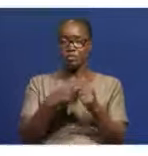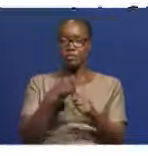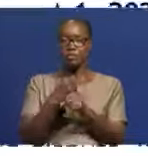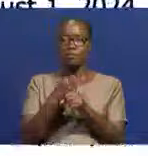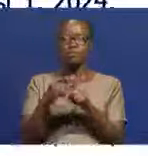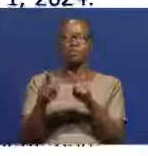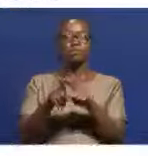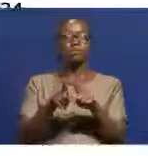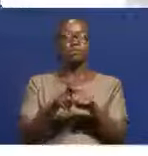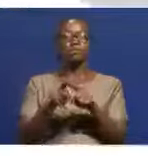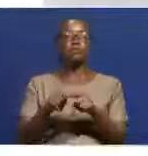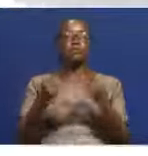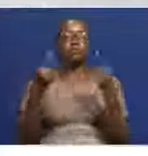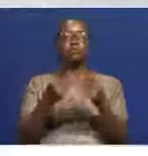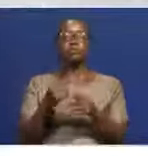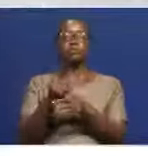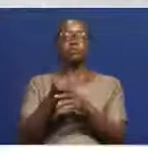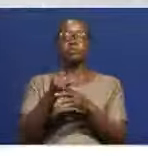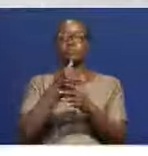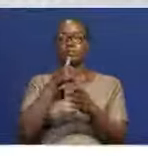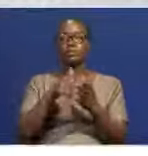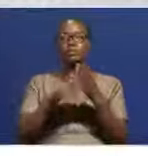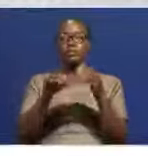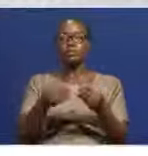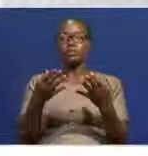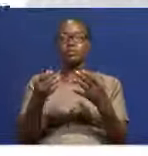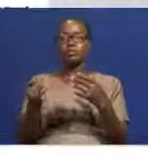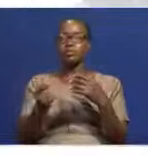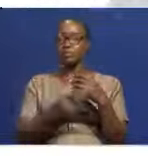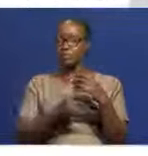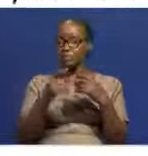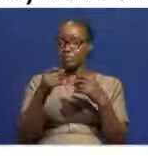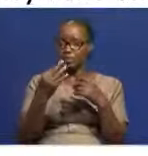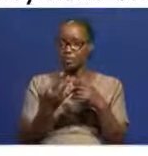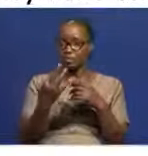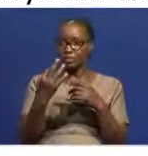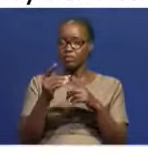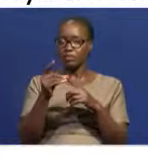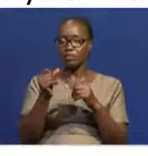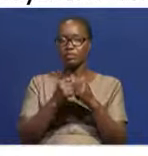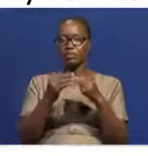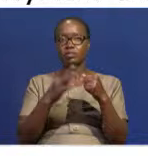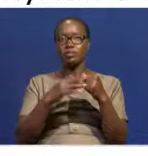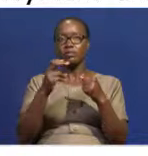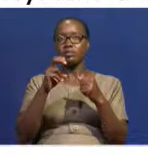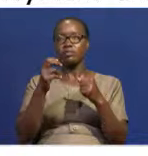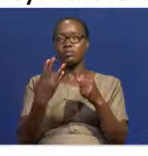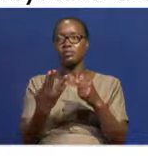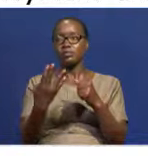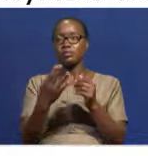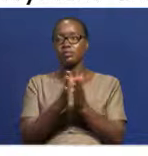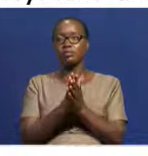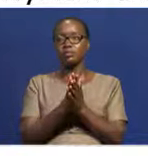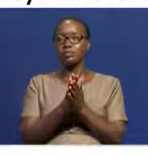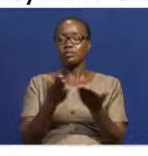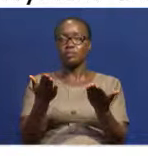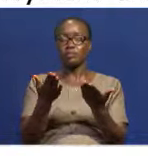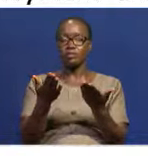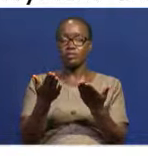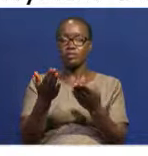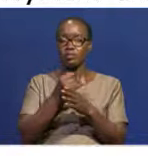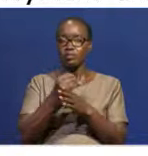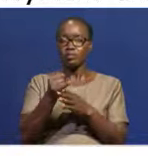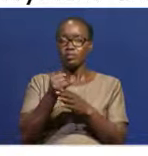ministry has also revoked the internship offer letters issued on March 18, 2024, adding that the terms of engagement for those